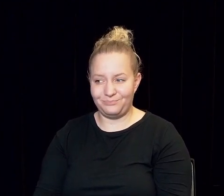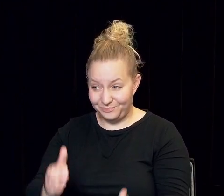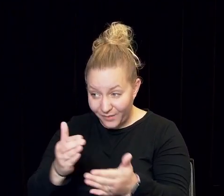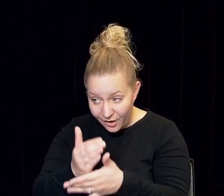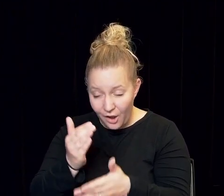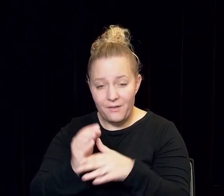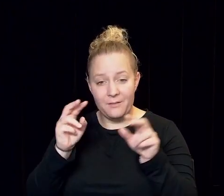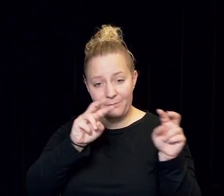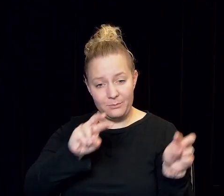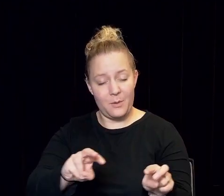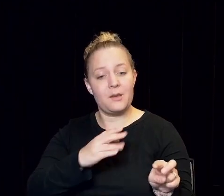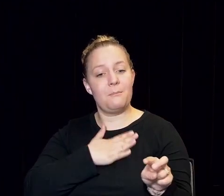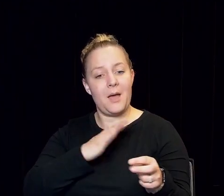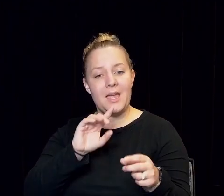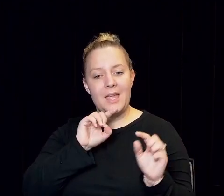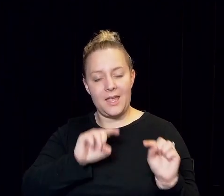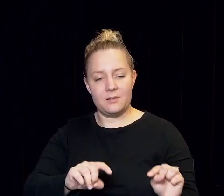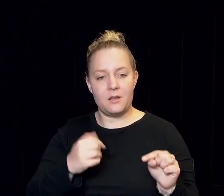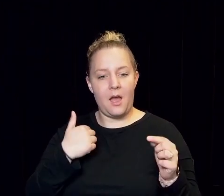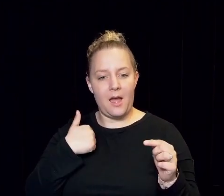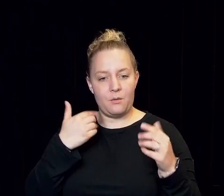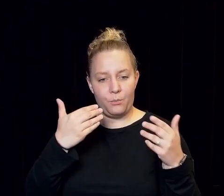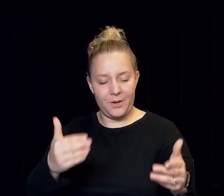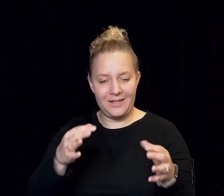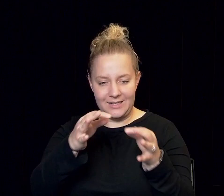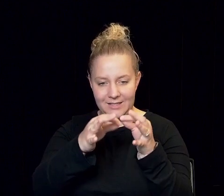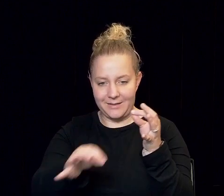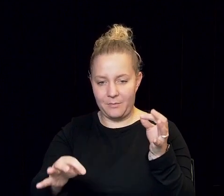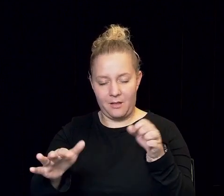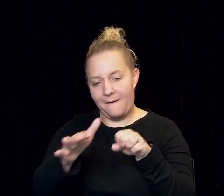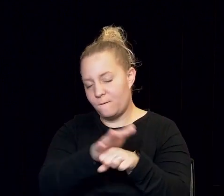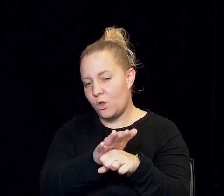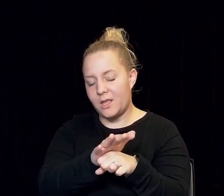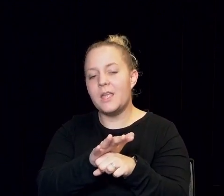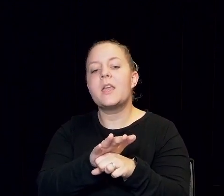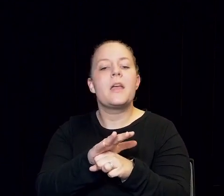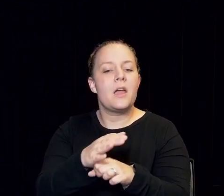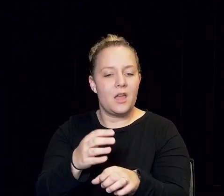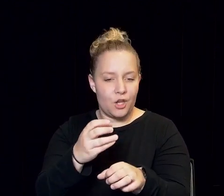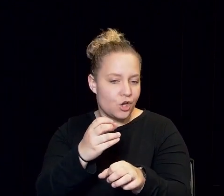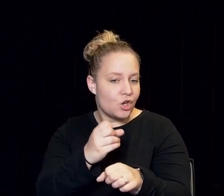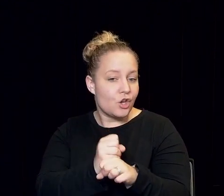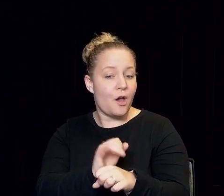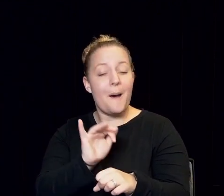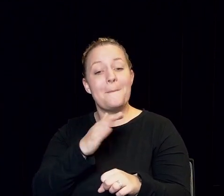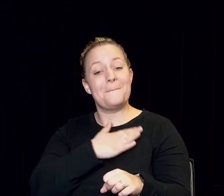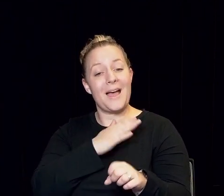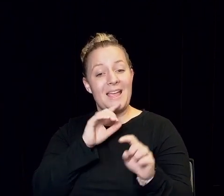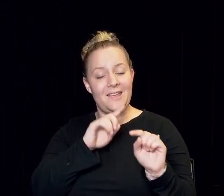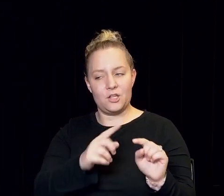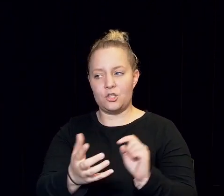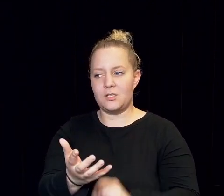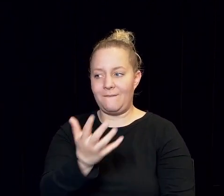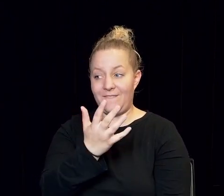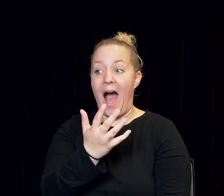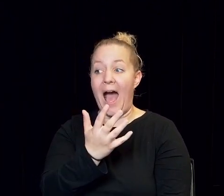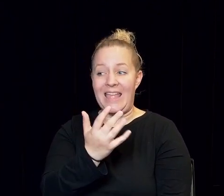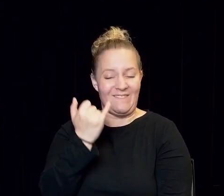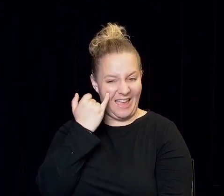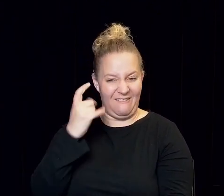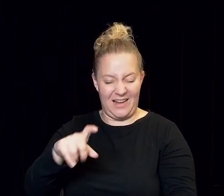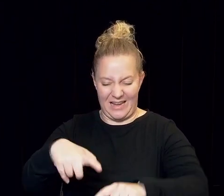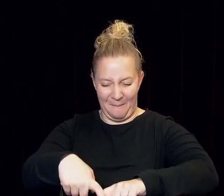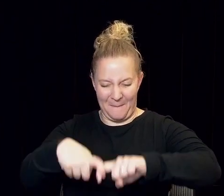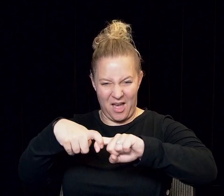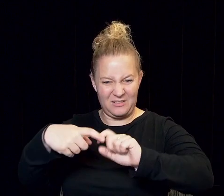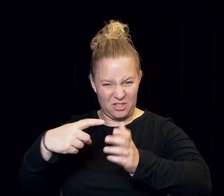Alrighty, take a look at my answers. I went ahead and simplified this one out completely, and I got that my answer is 5. If you need to pause this